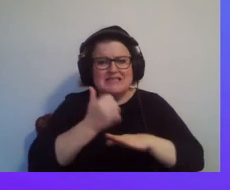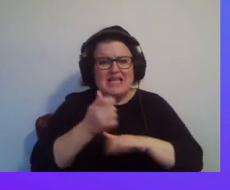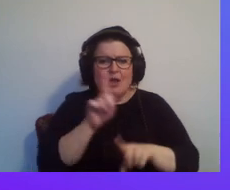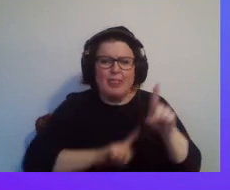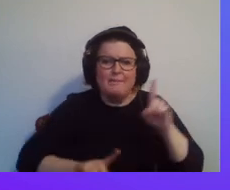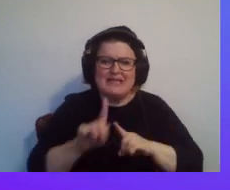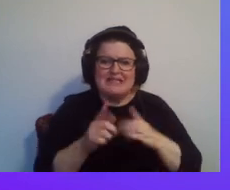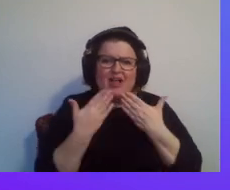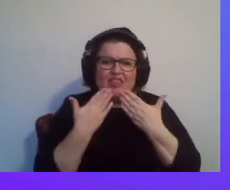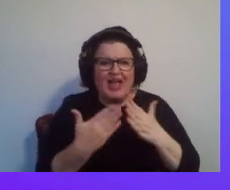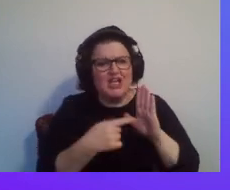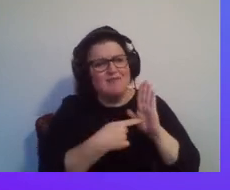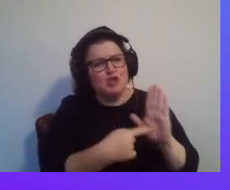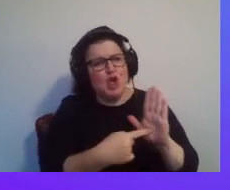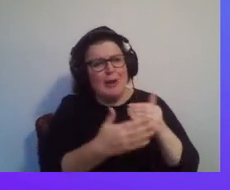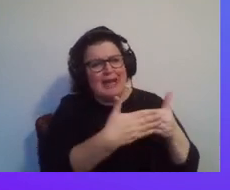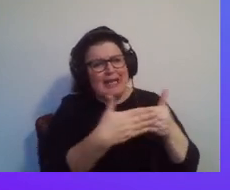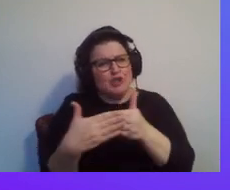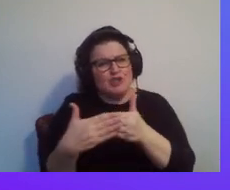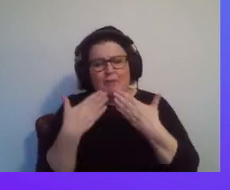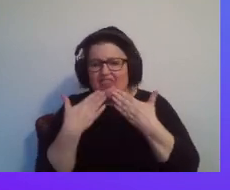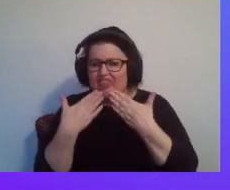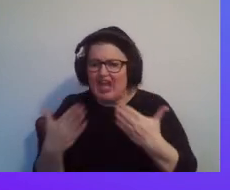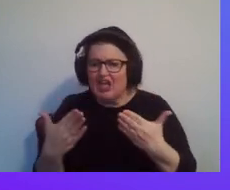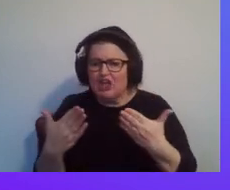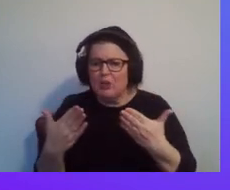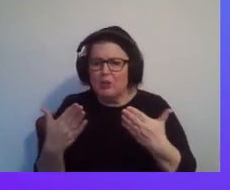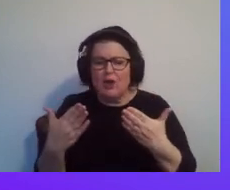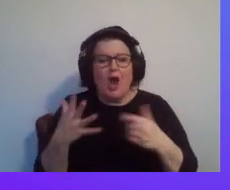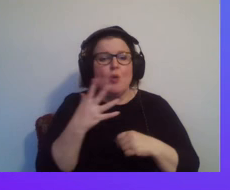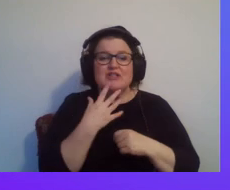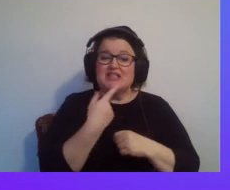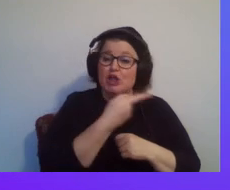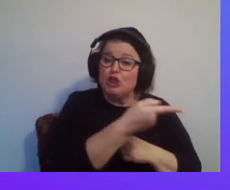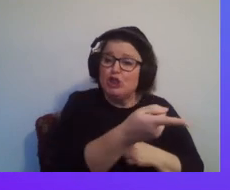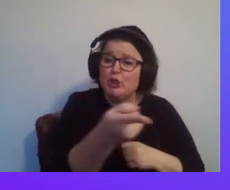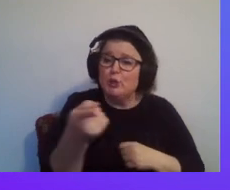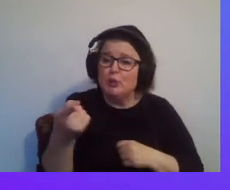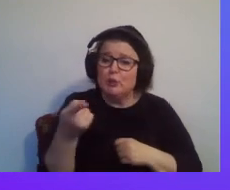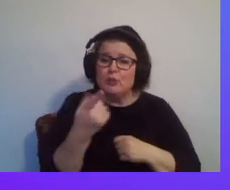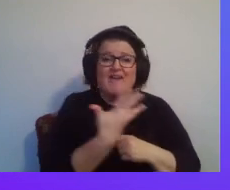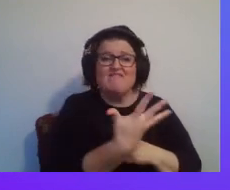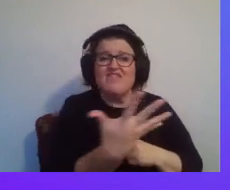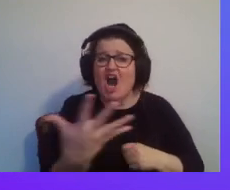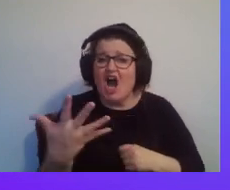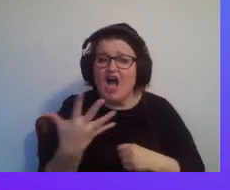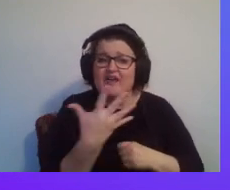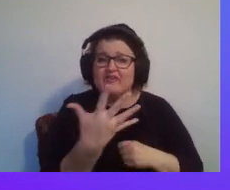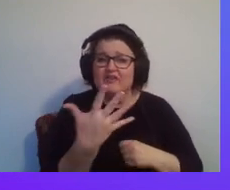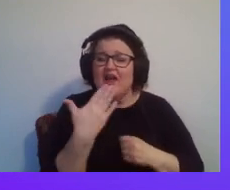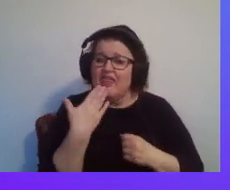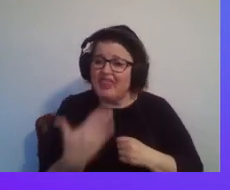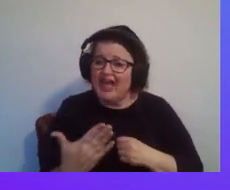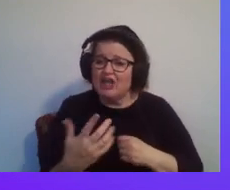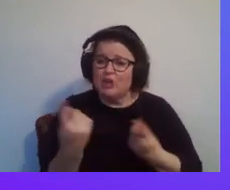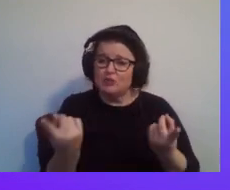showing leadership. I want to thank all my five guests for taking time out from being away from their families to be